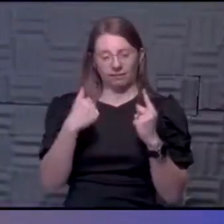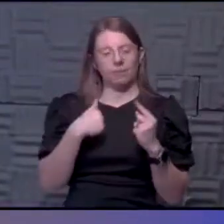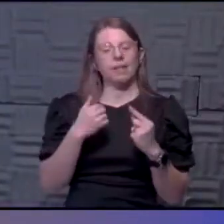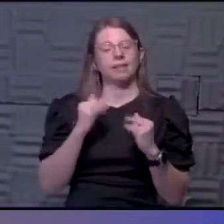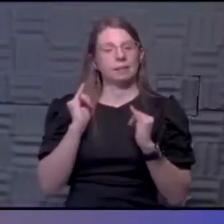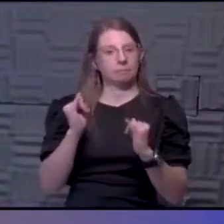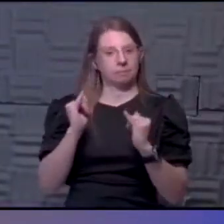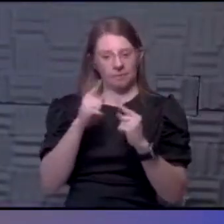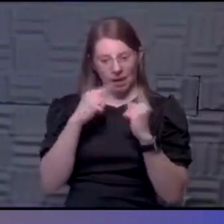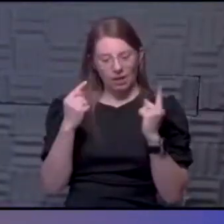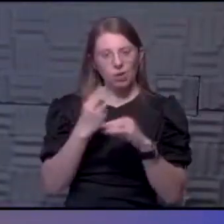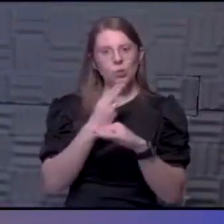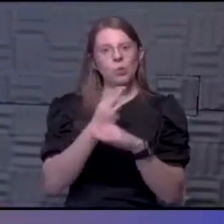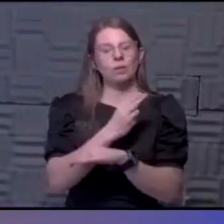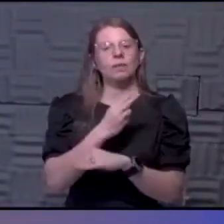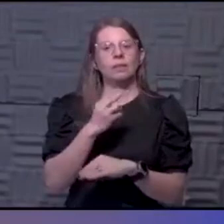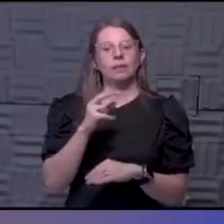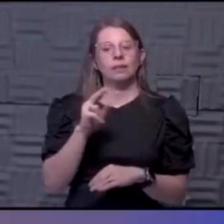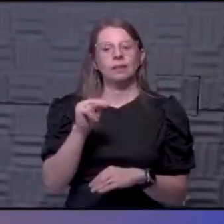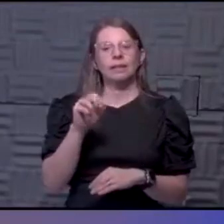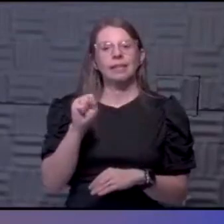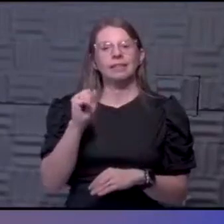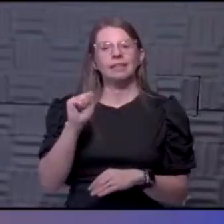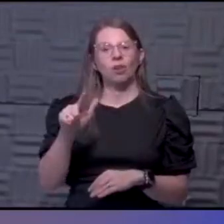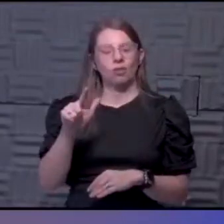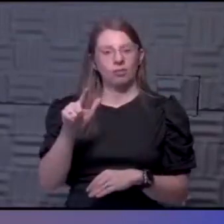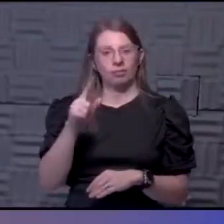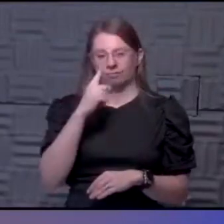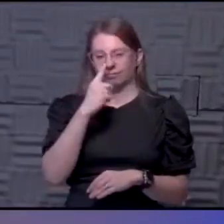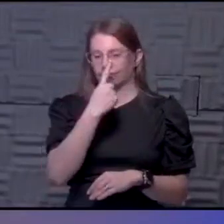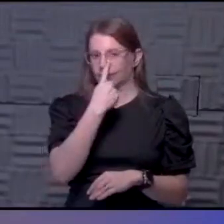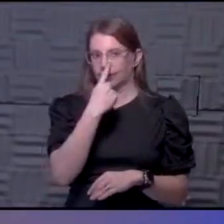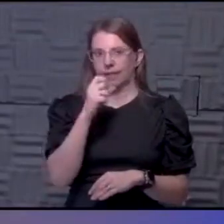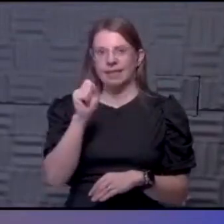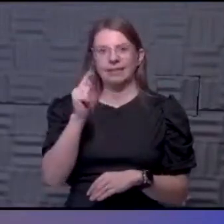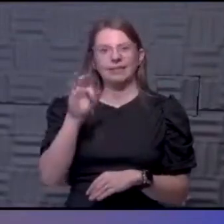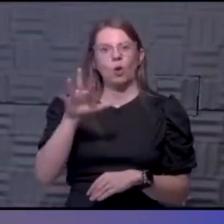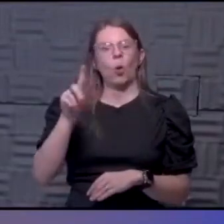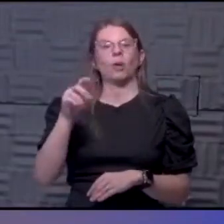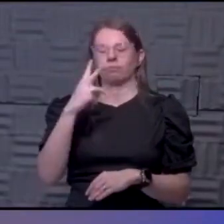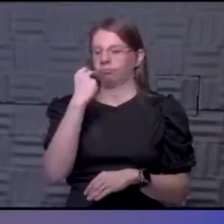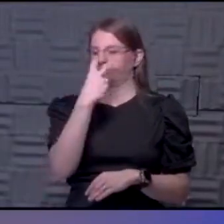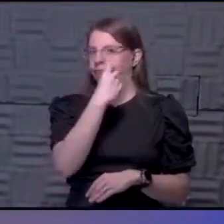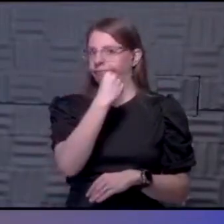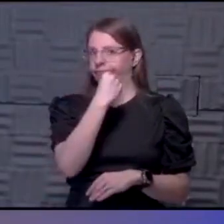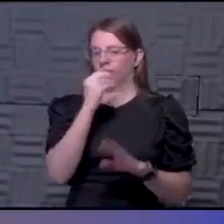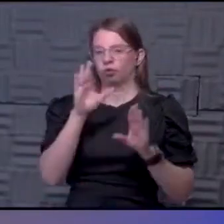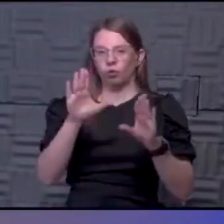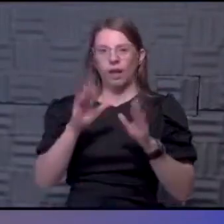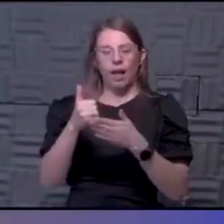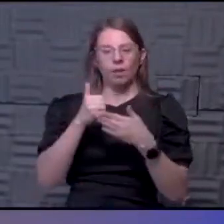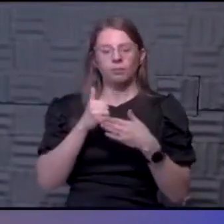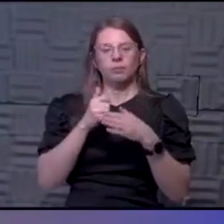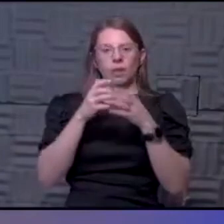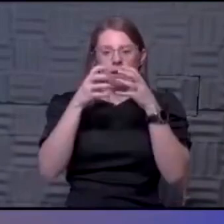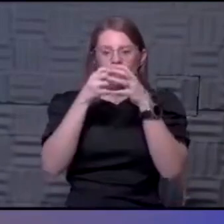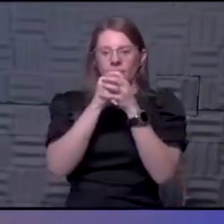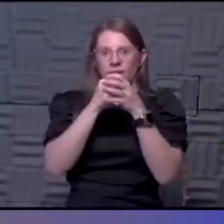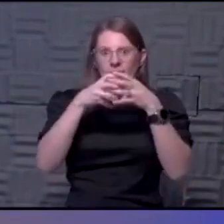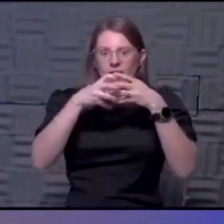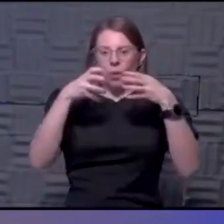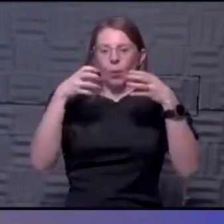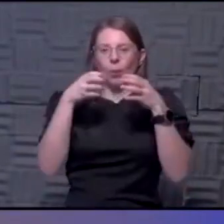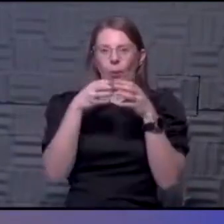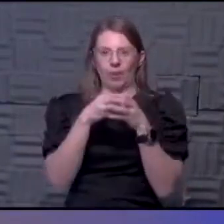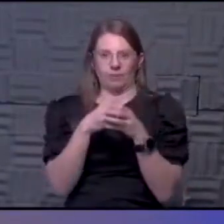have allergies and use a nasal steroid. Nasal steroids are great, and so they help to control some of that They are inflammation within the nose. And